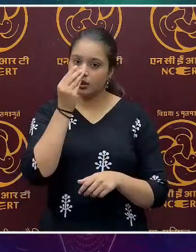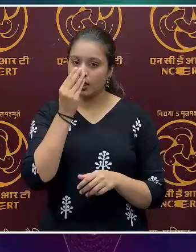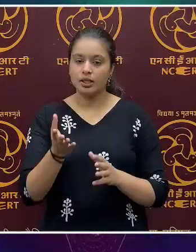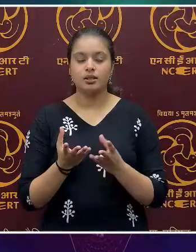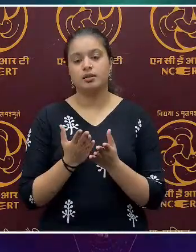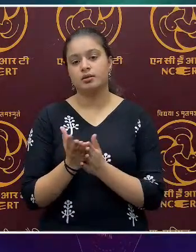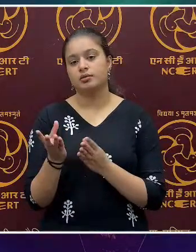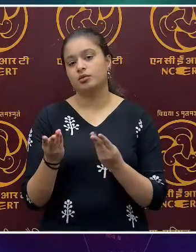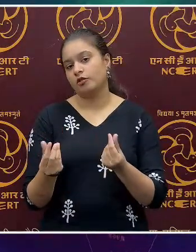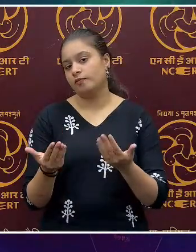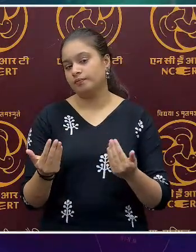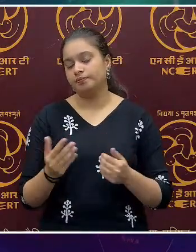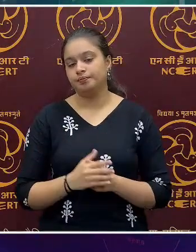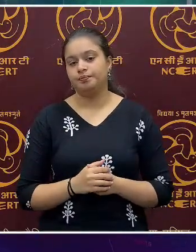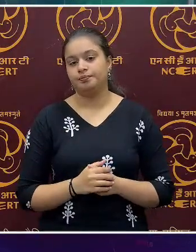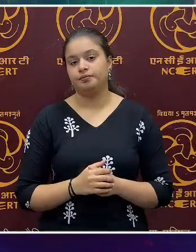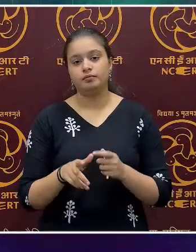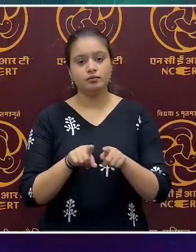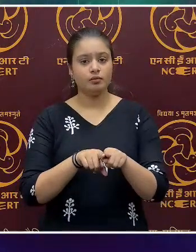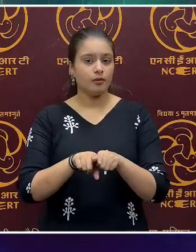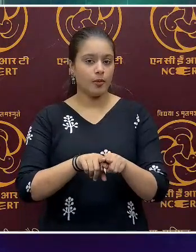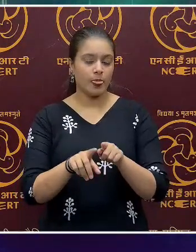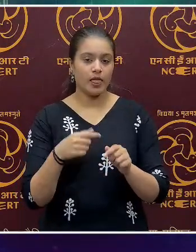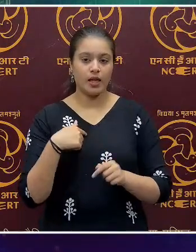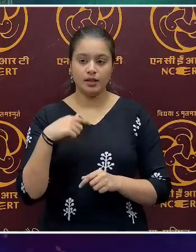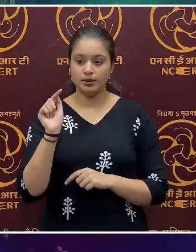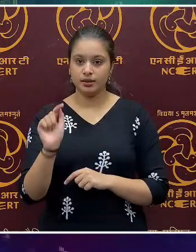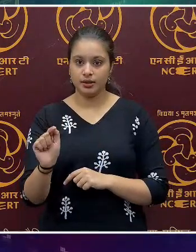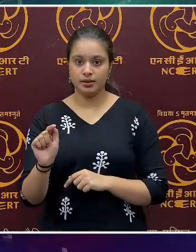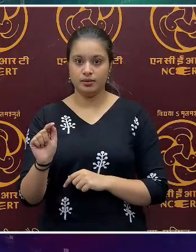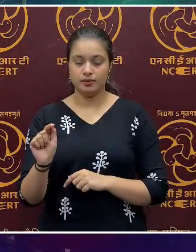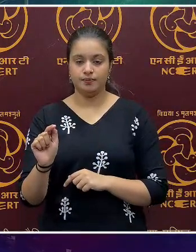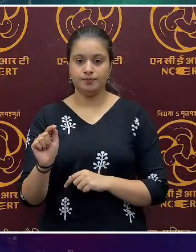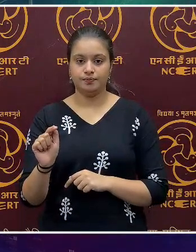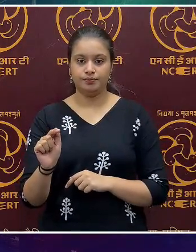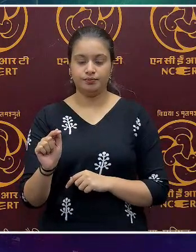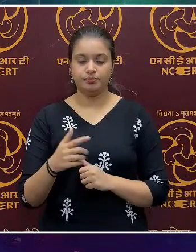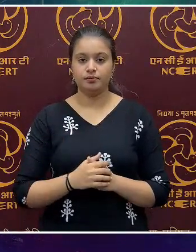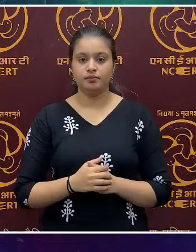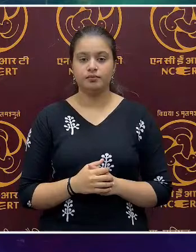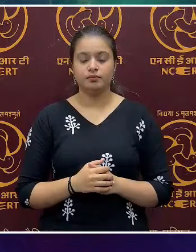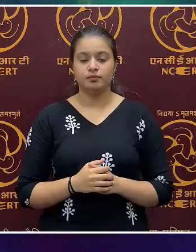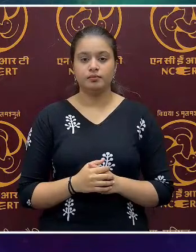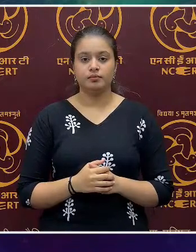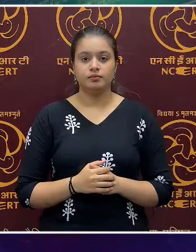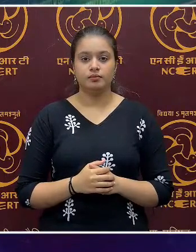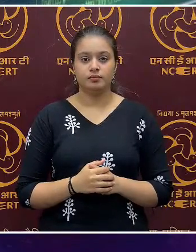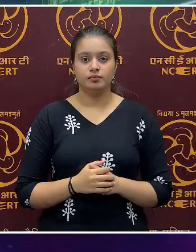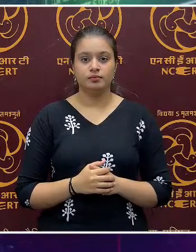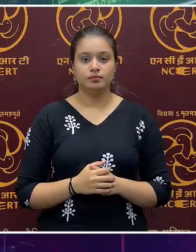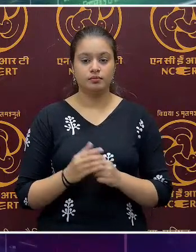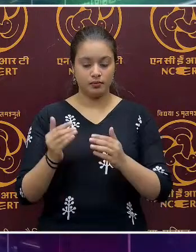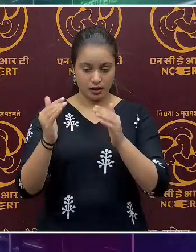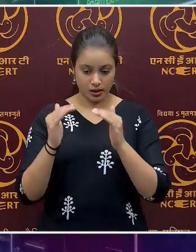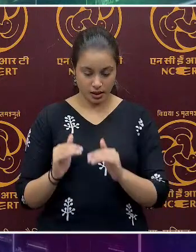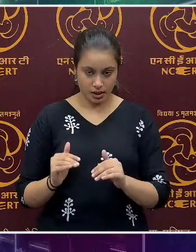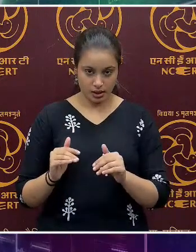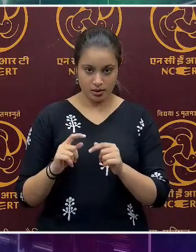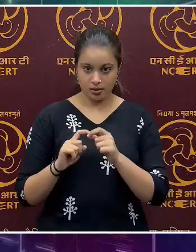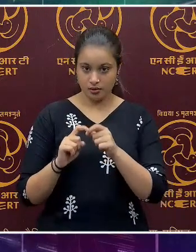question. So suppose I am clicking on the large element, after it will go to the next question.